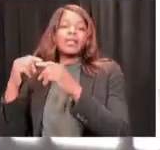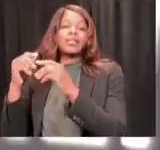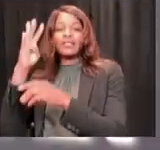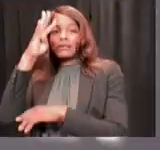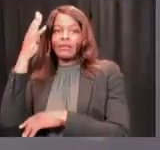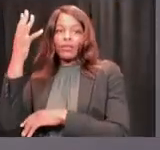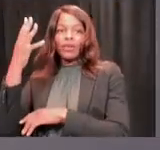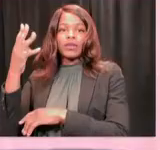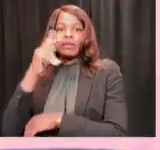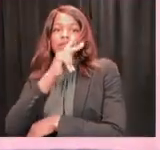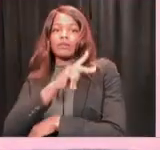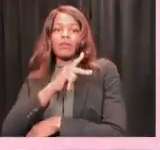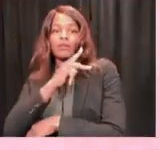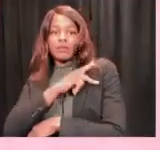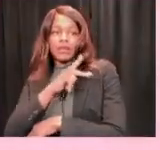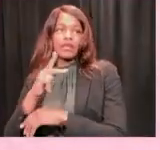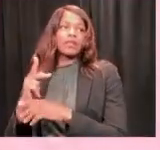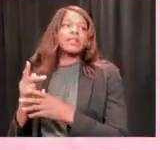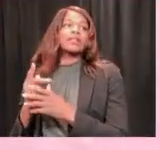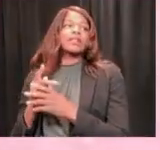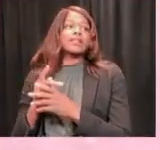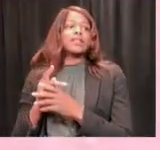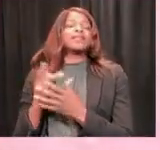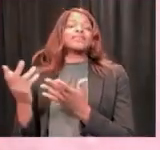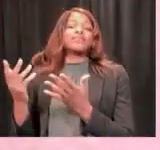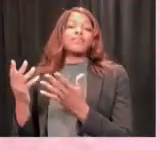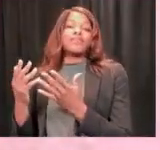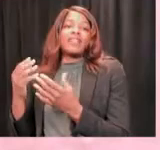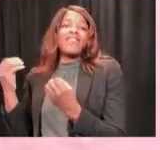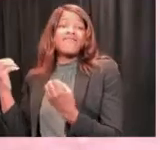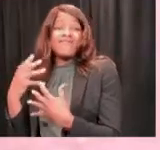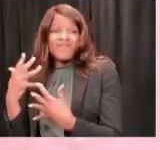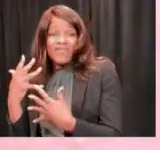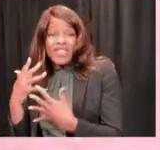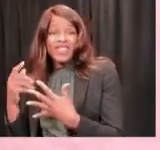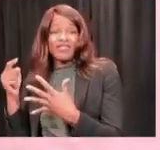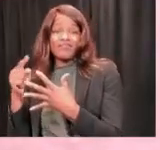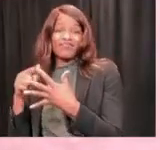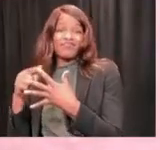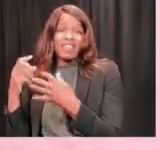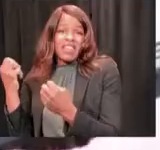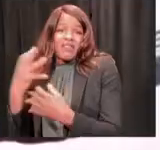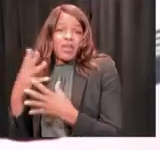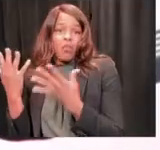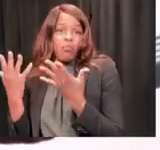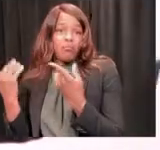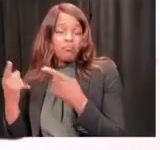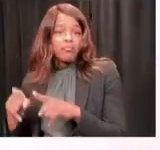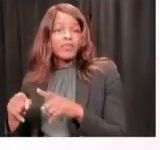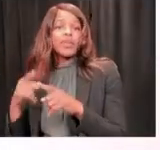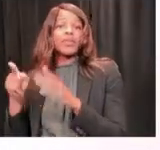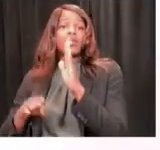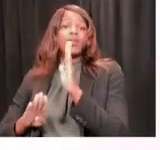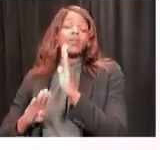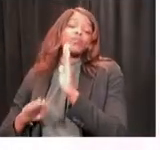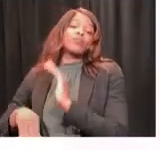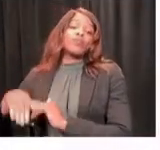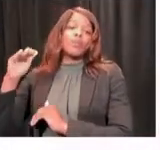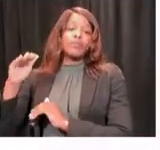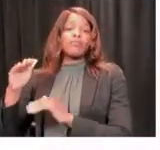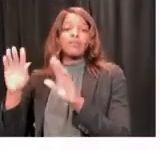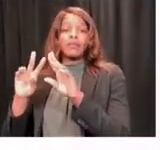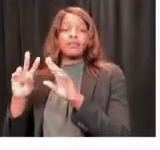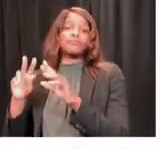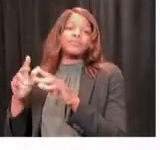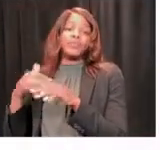has shaped you in some ways. Not only abuse, but then there is fear, right? There's fear. Fear of what happened. You grew up in a place where you were walking